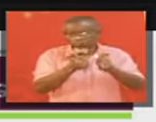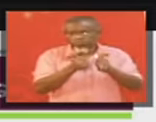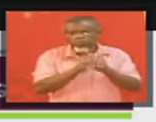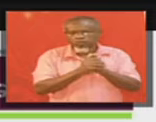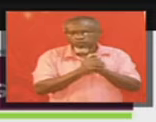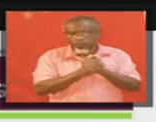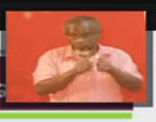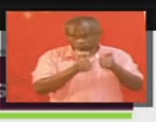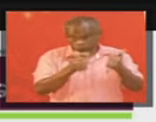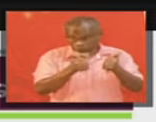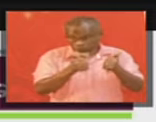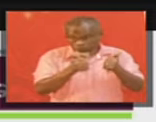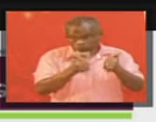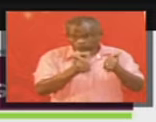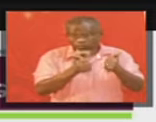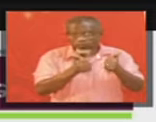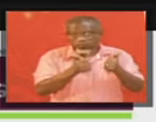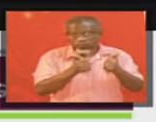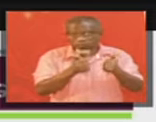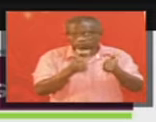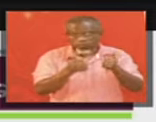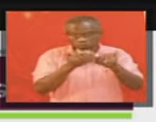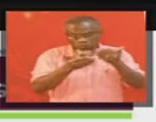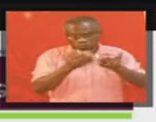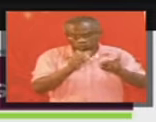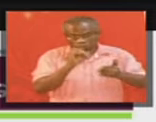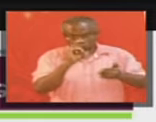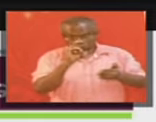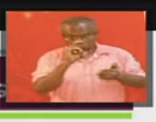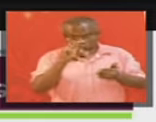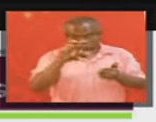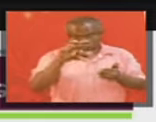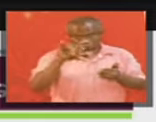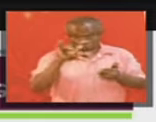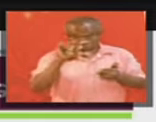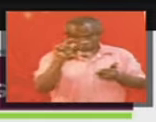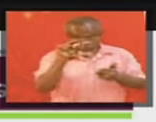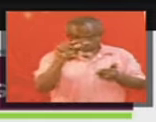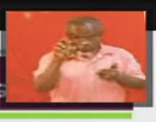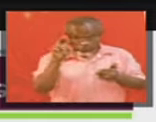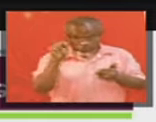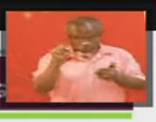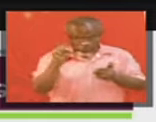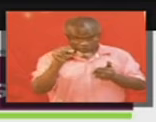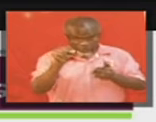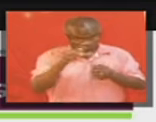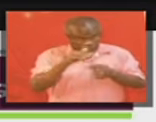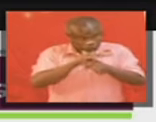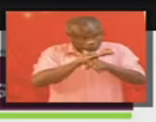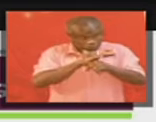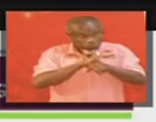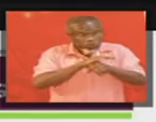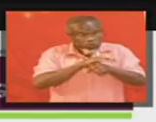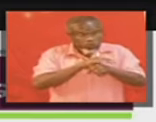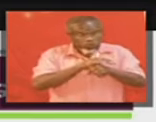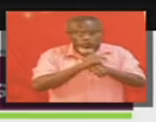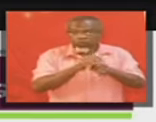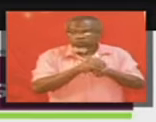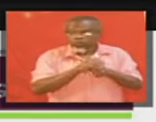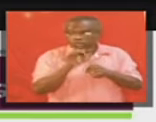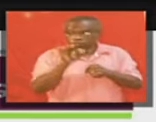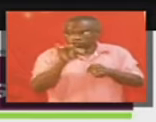oximeter is an oxygen saturation of 95% and above. So that's normal. You put your finger